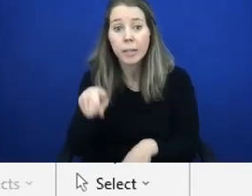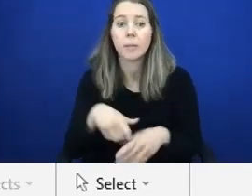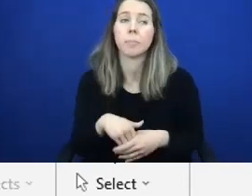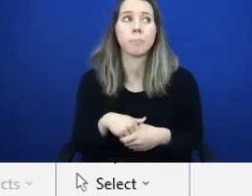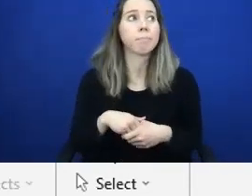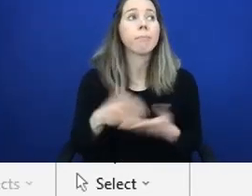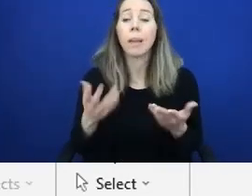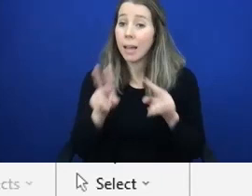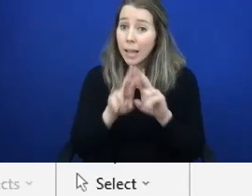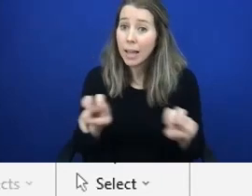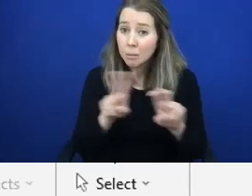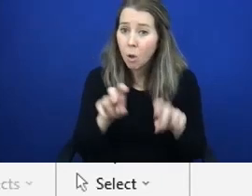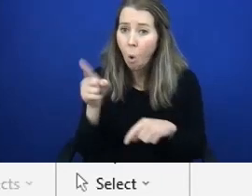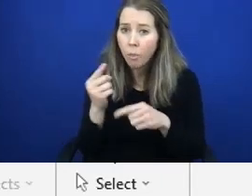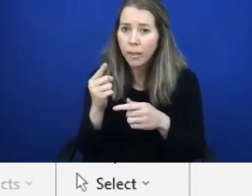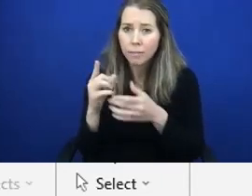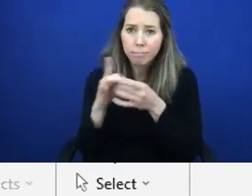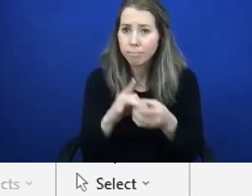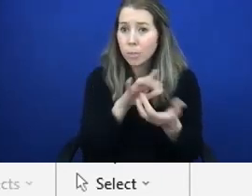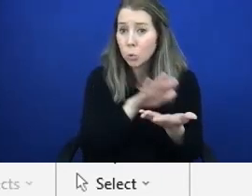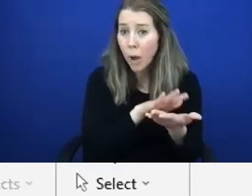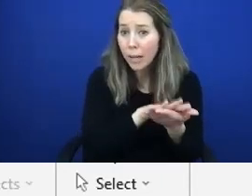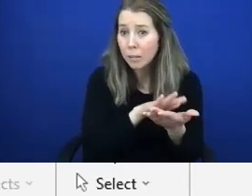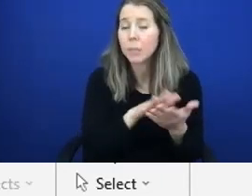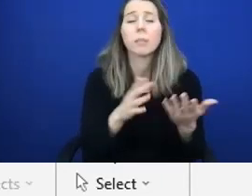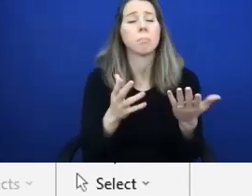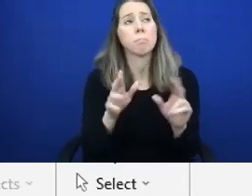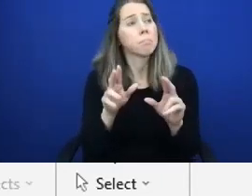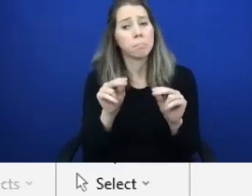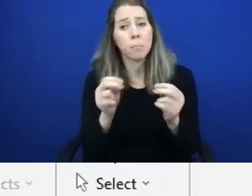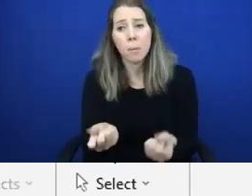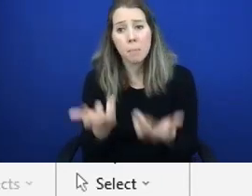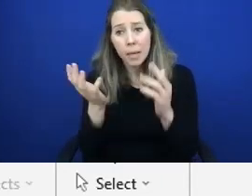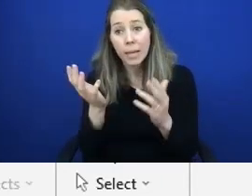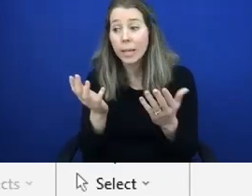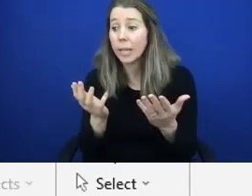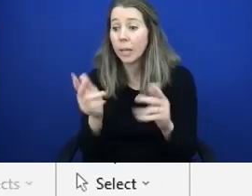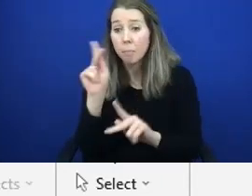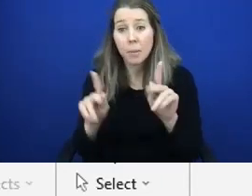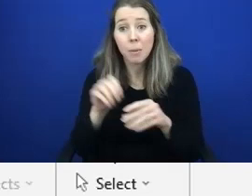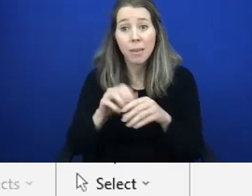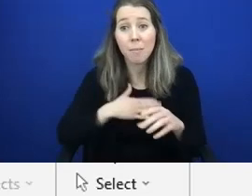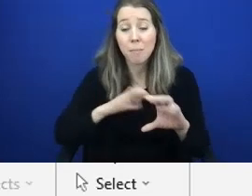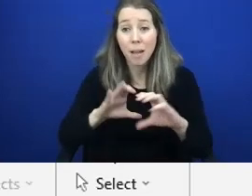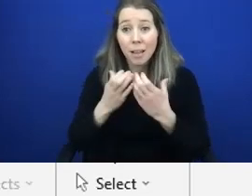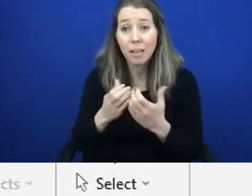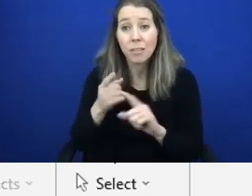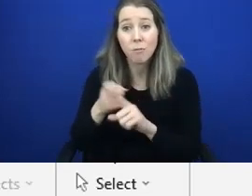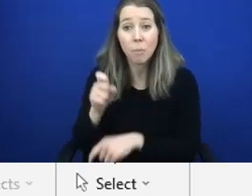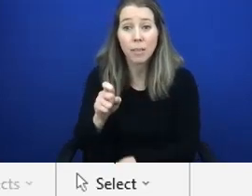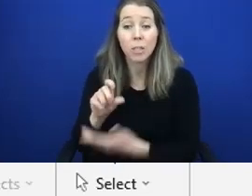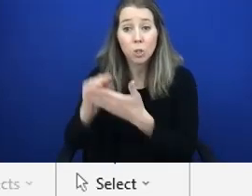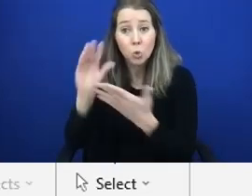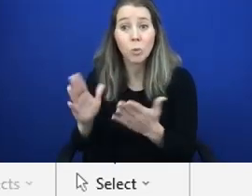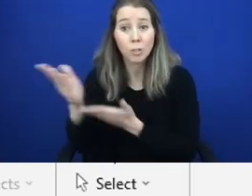Assessment isn't just about academics. In fact, a great number of people in my courses work from the student services side of